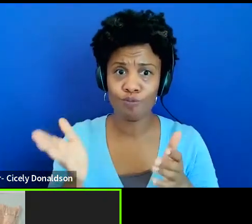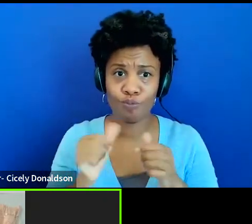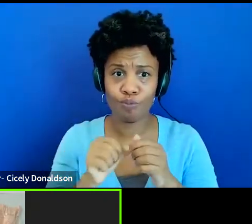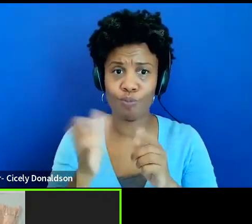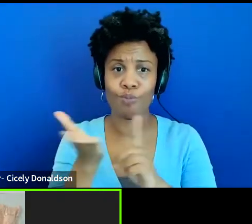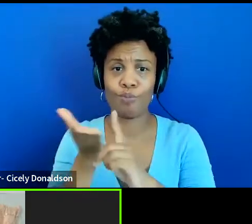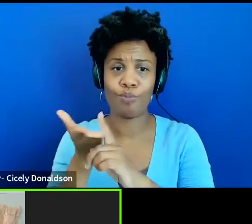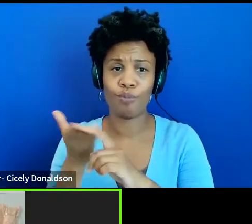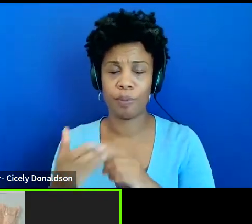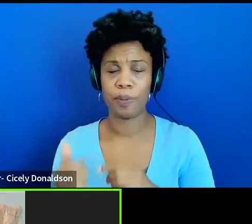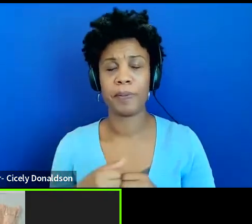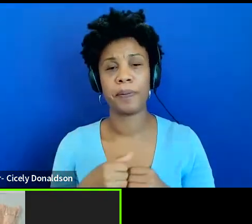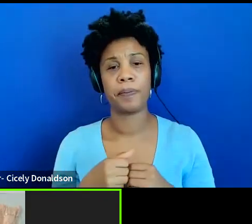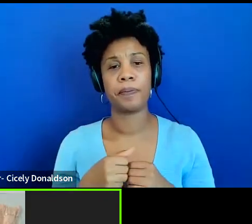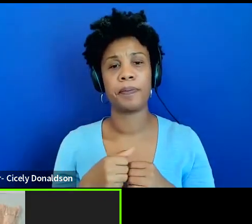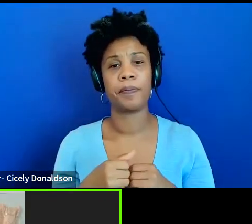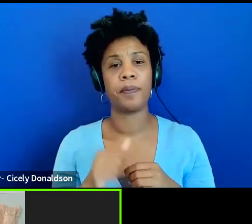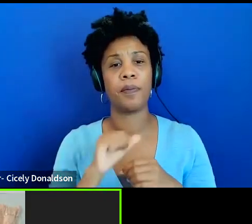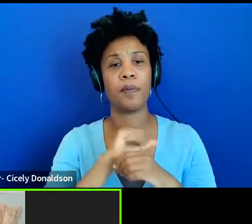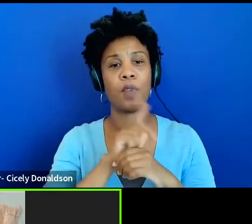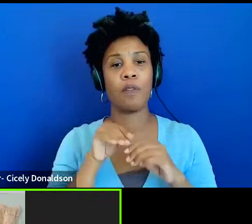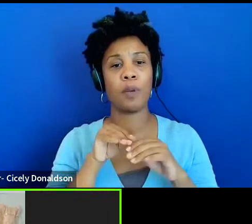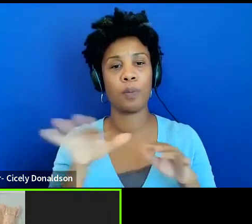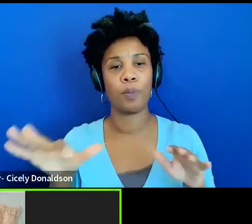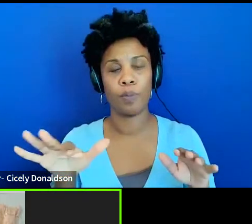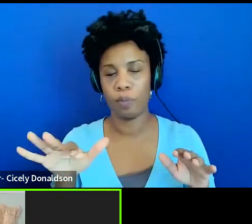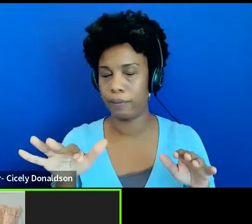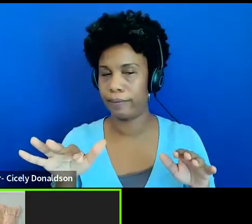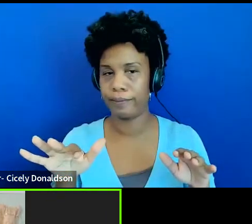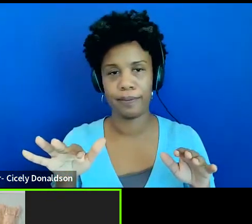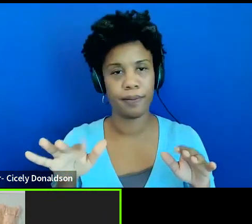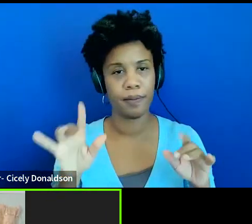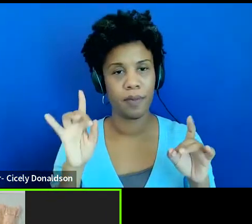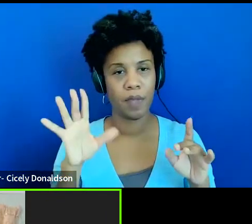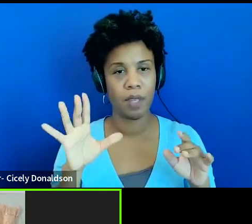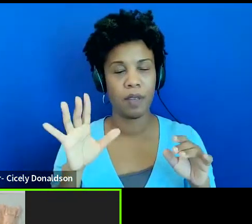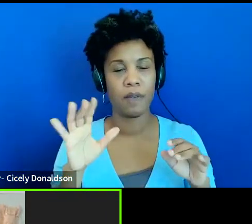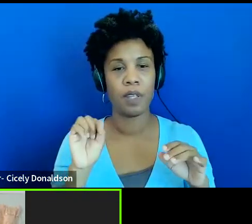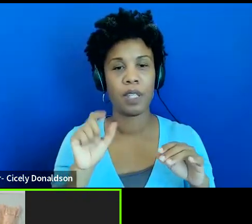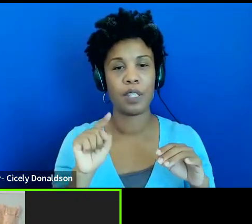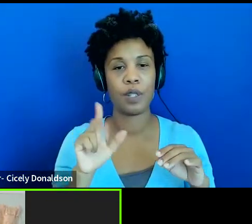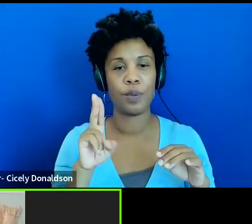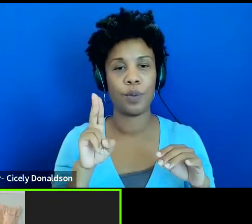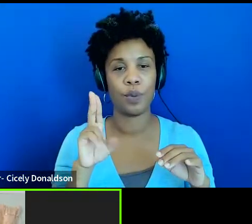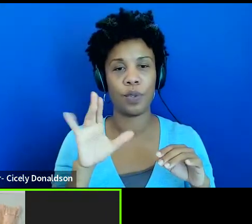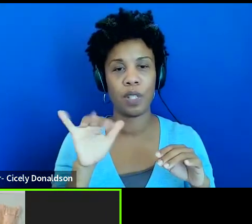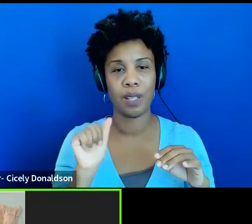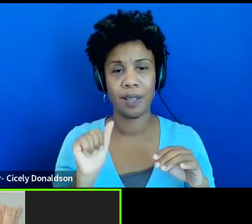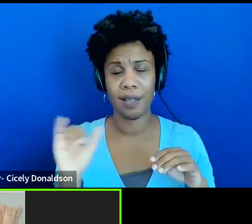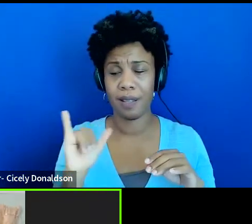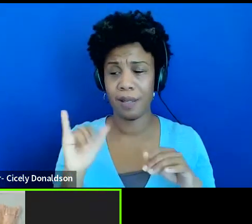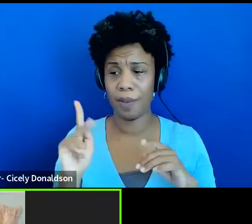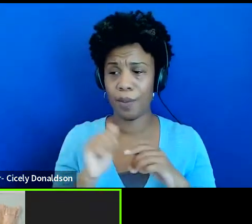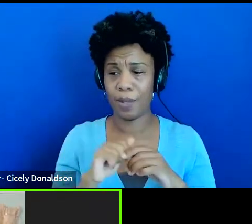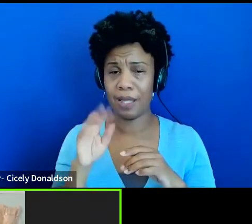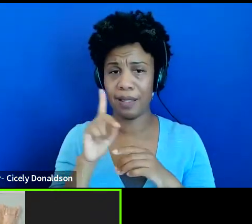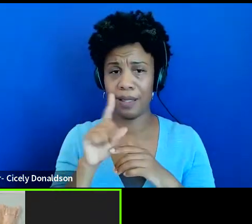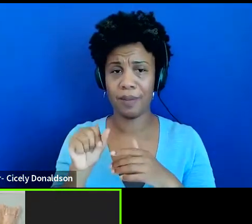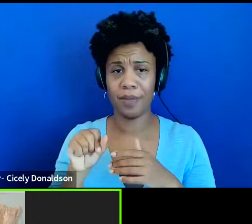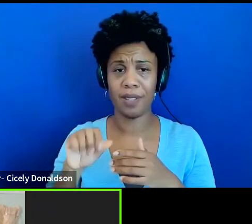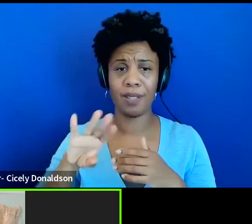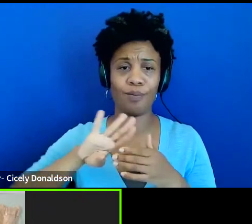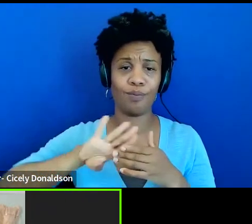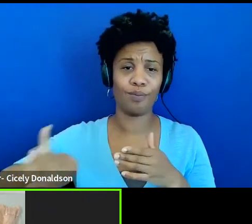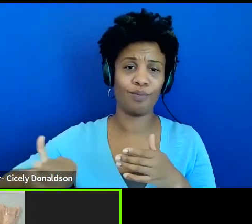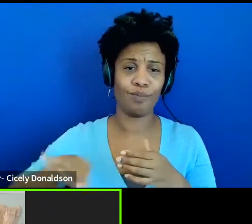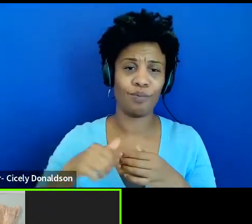St. Lucia and further marginalized the persons with disabilities. Quite rightly so, according to